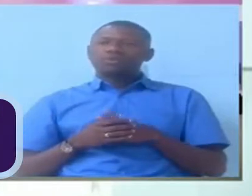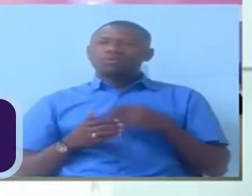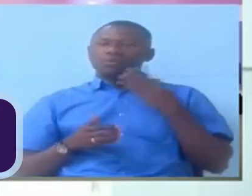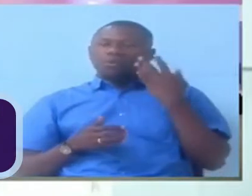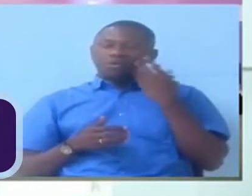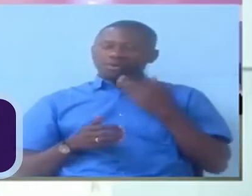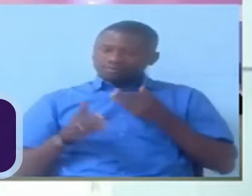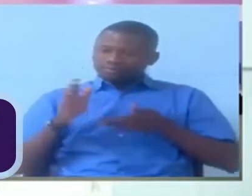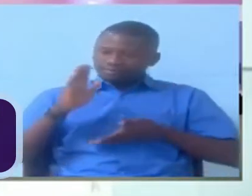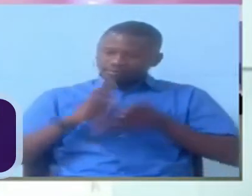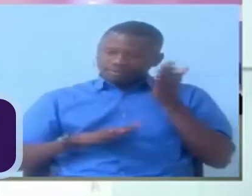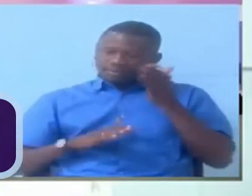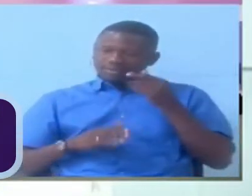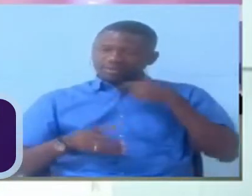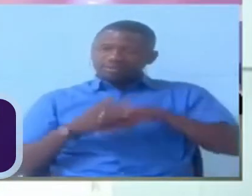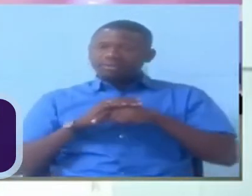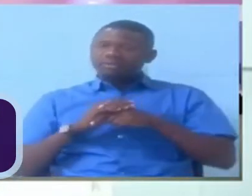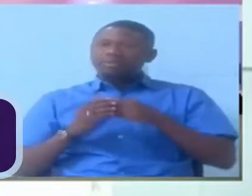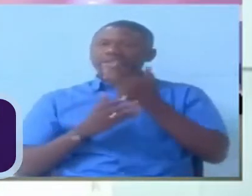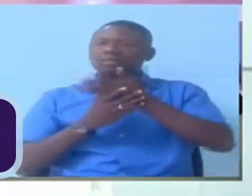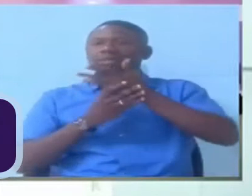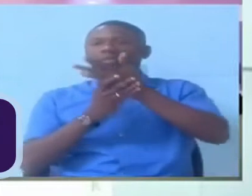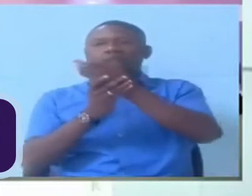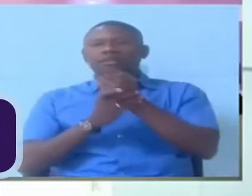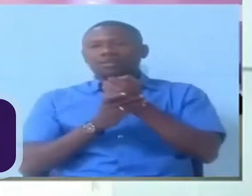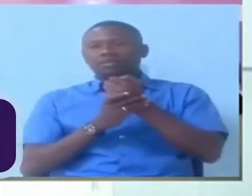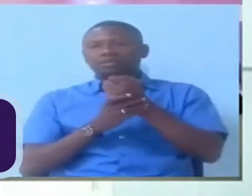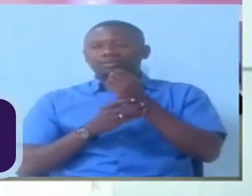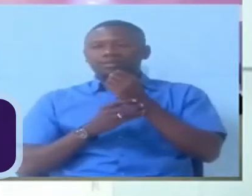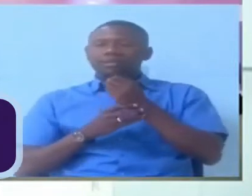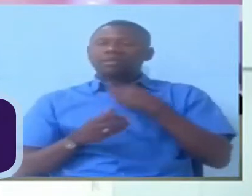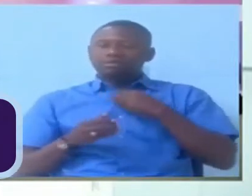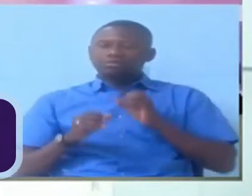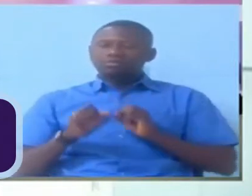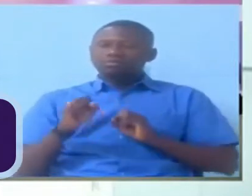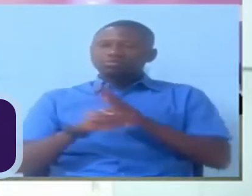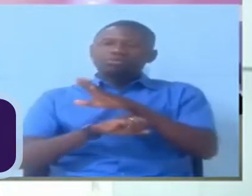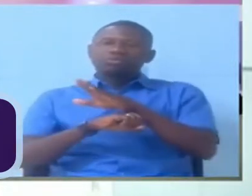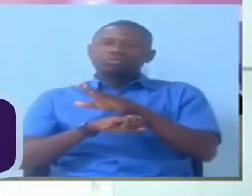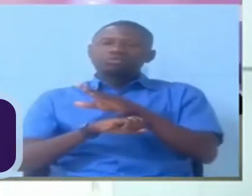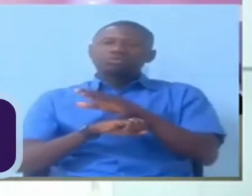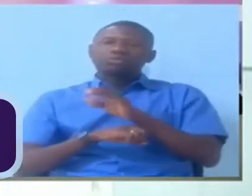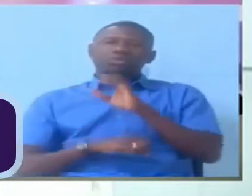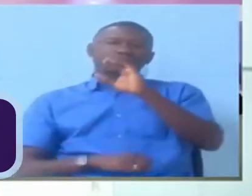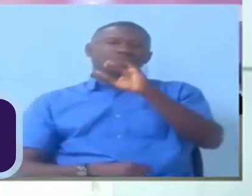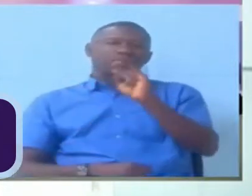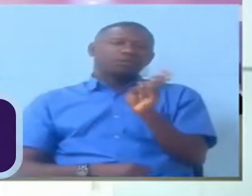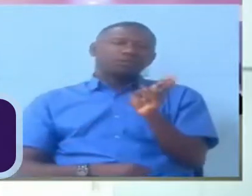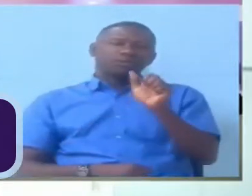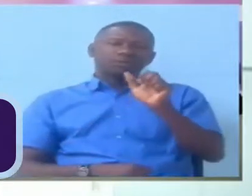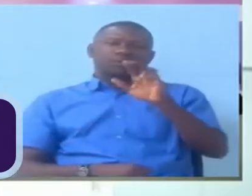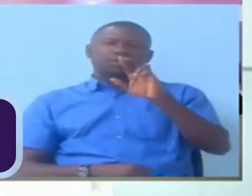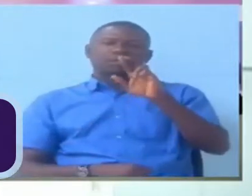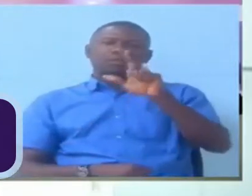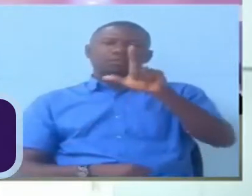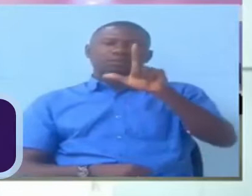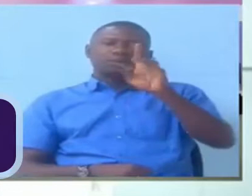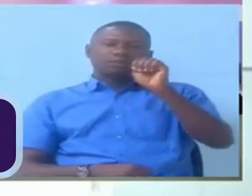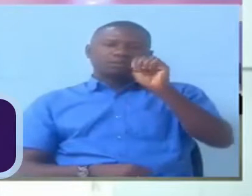better? They could, records. But I was having a private teacher who was taking